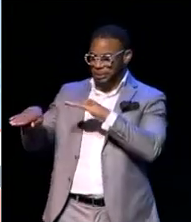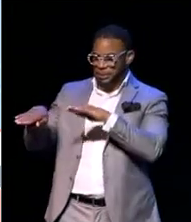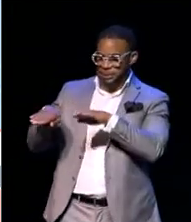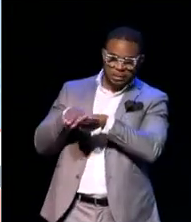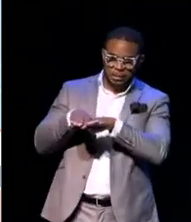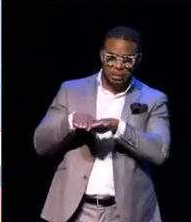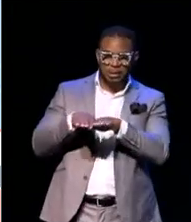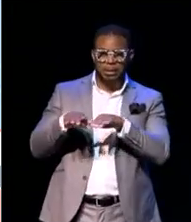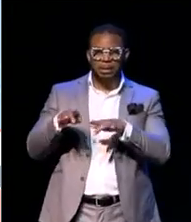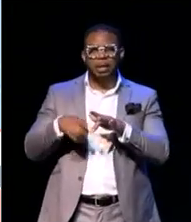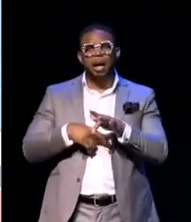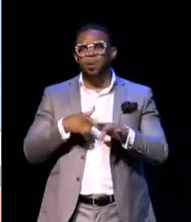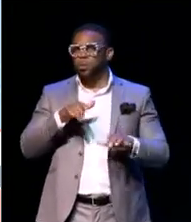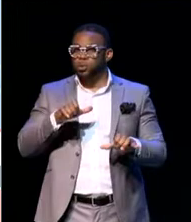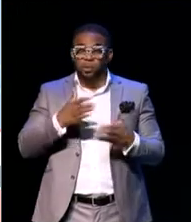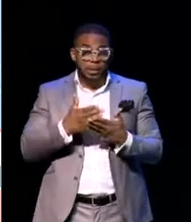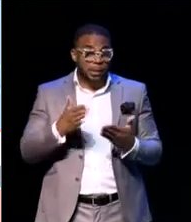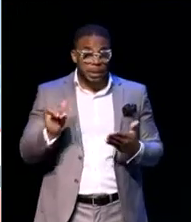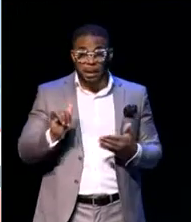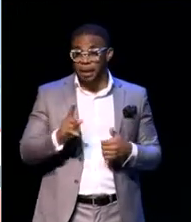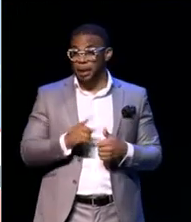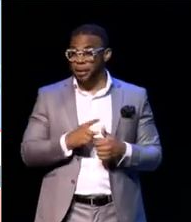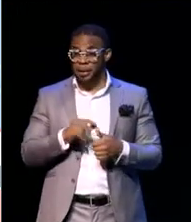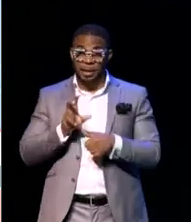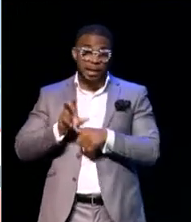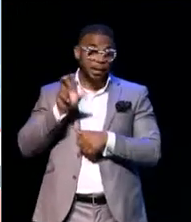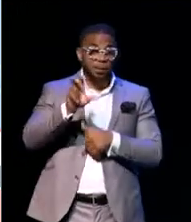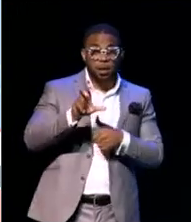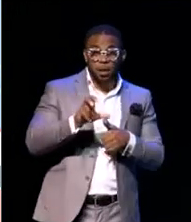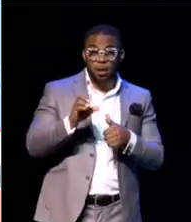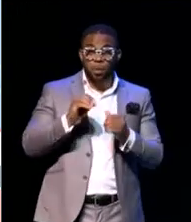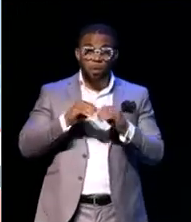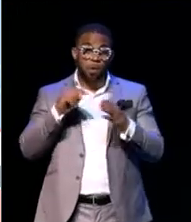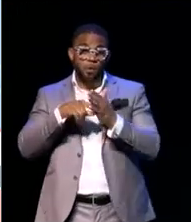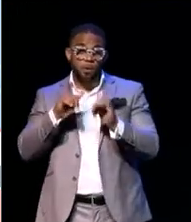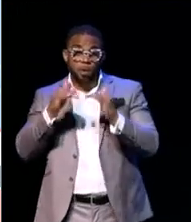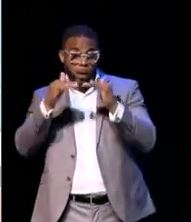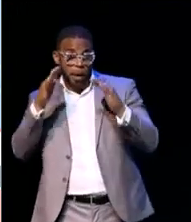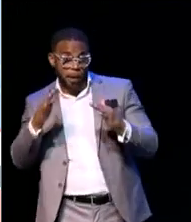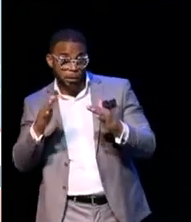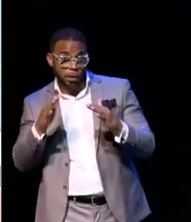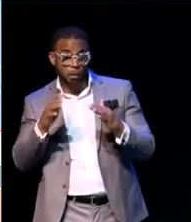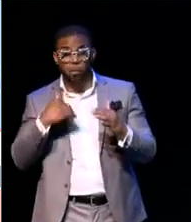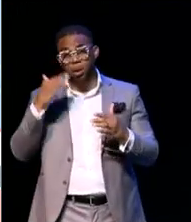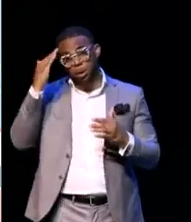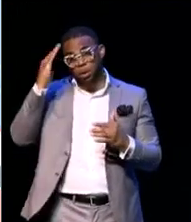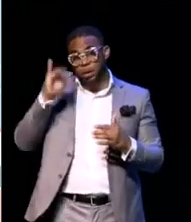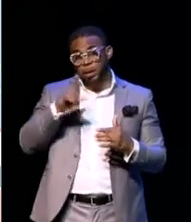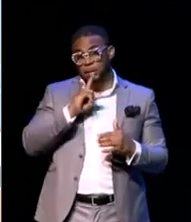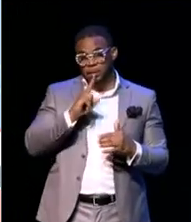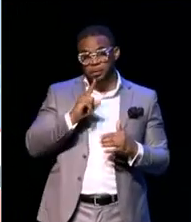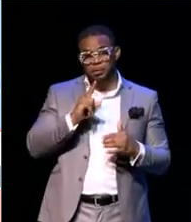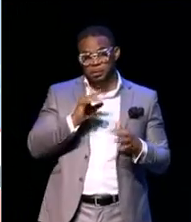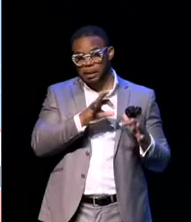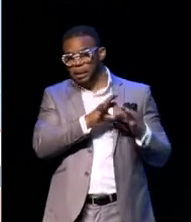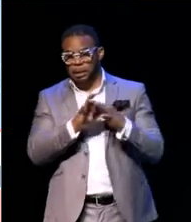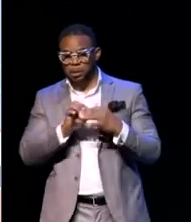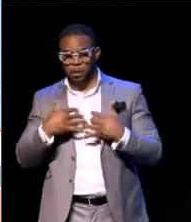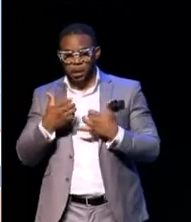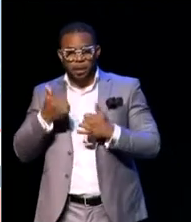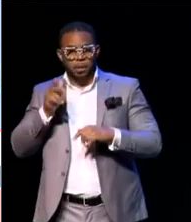those gaps. And so we're doing things like investing in more affordable housing. We know that is linked to